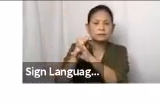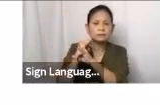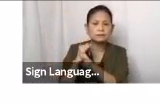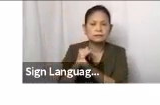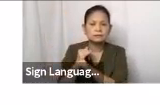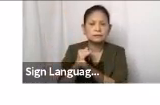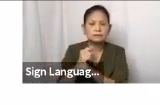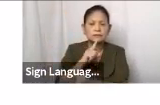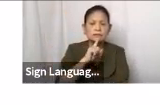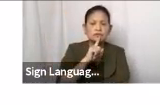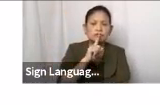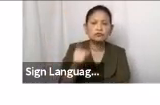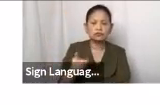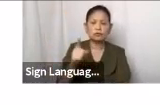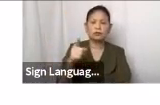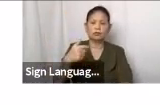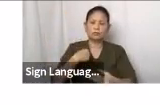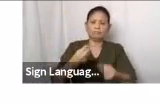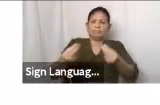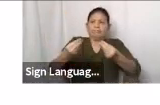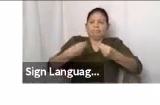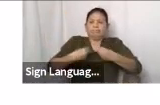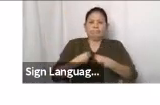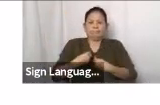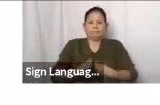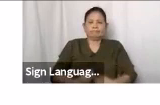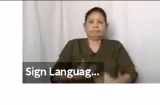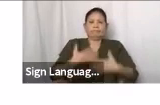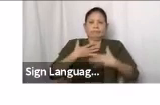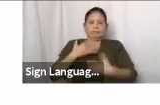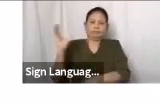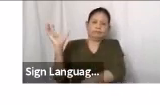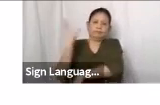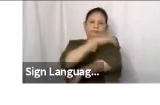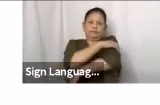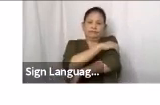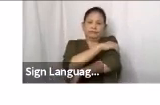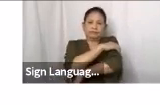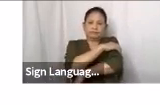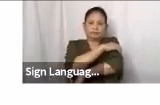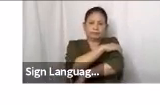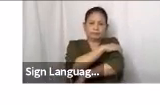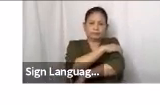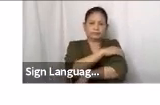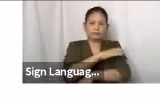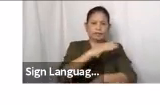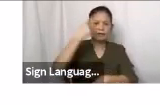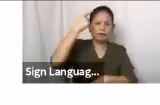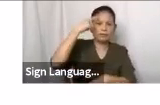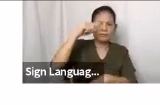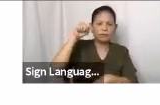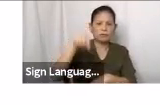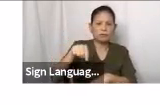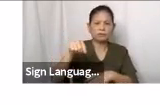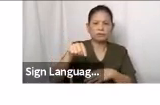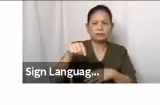are much empowered to get referral linkages with the healthcare providers. The